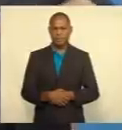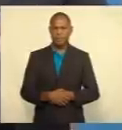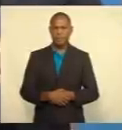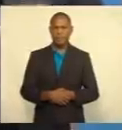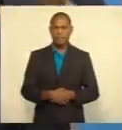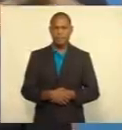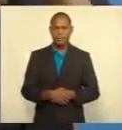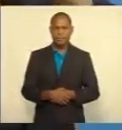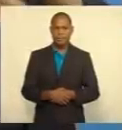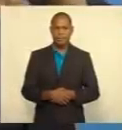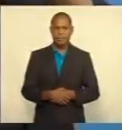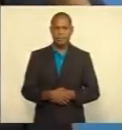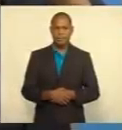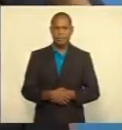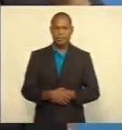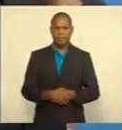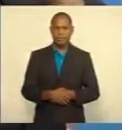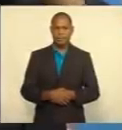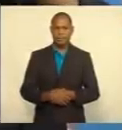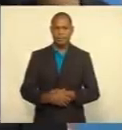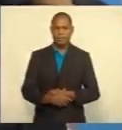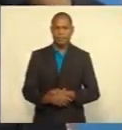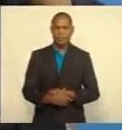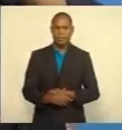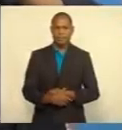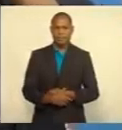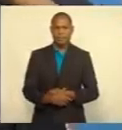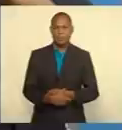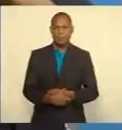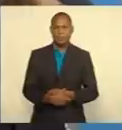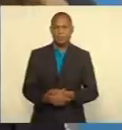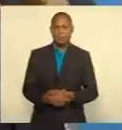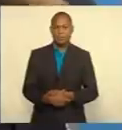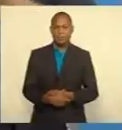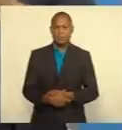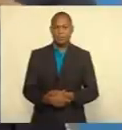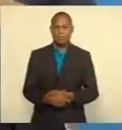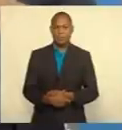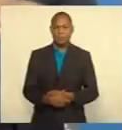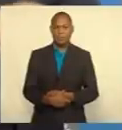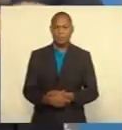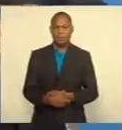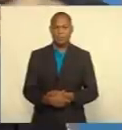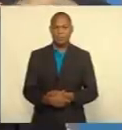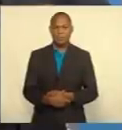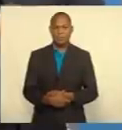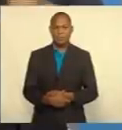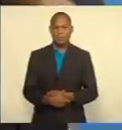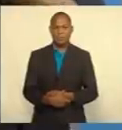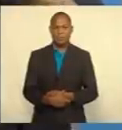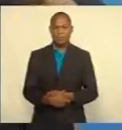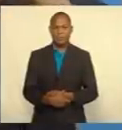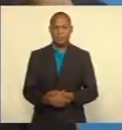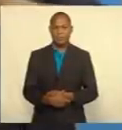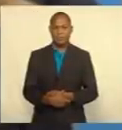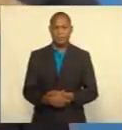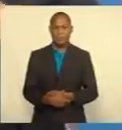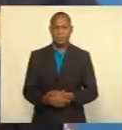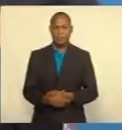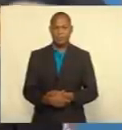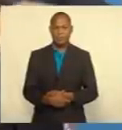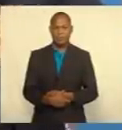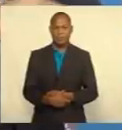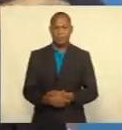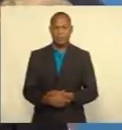Church on Friday 16th April or Saturday 17th April, and have not been